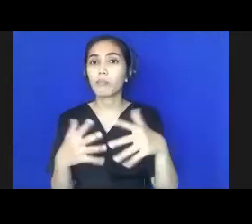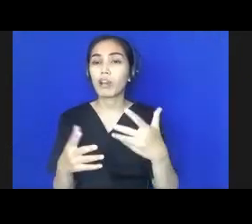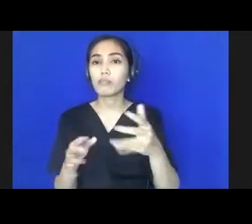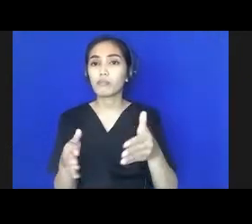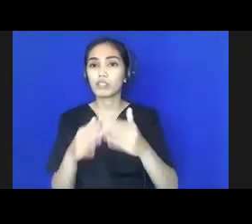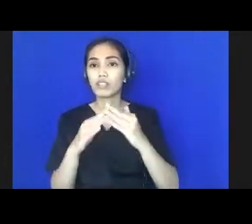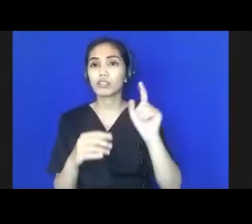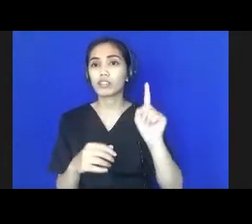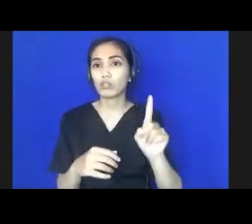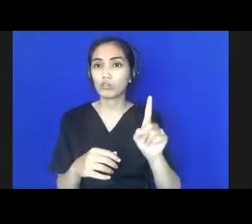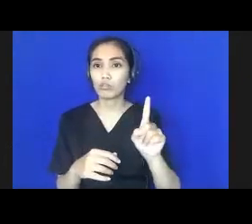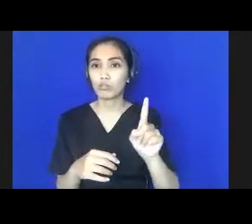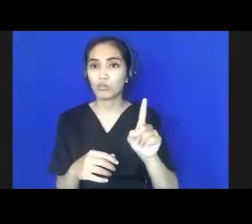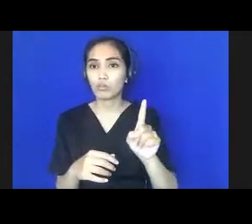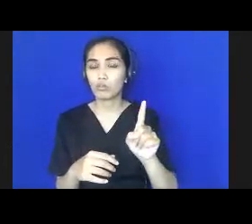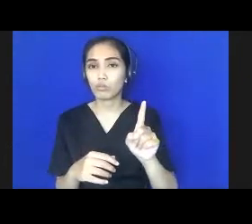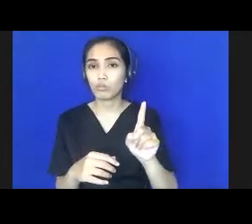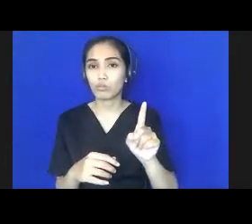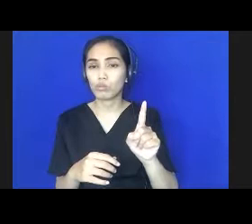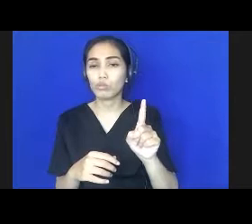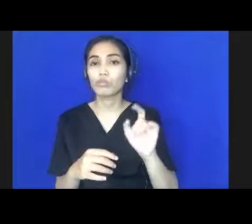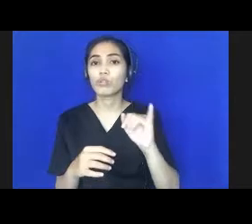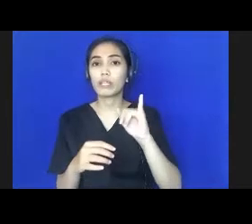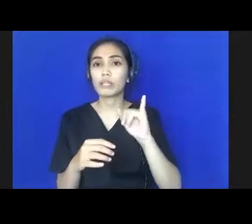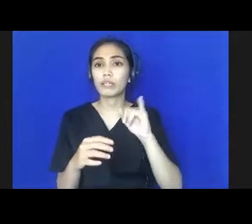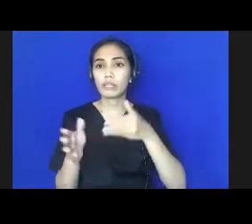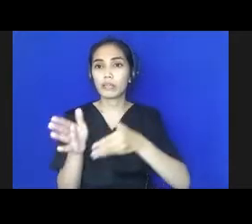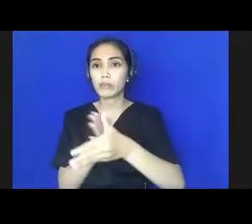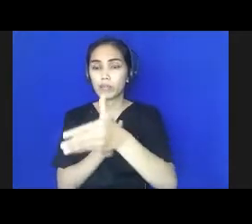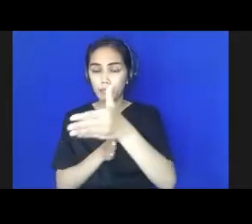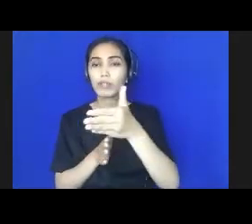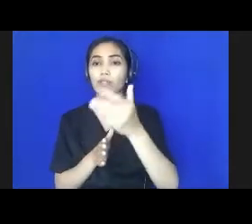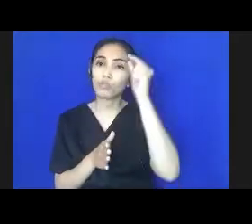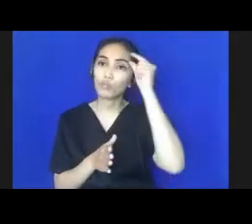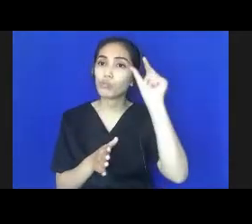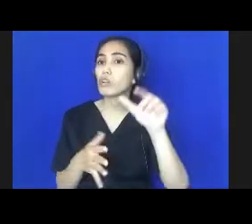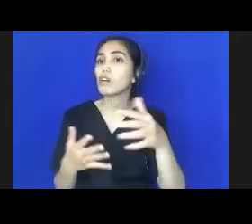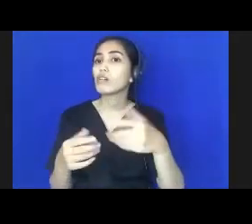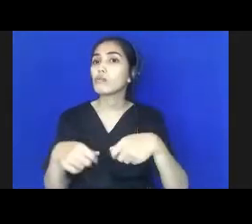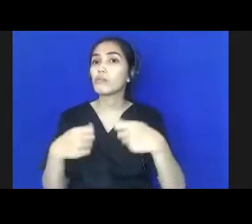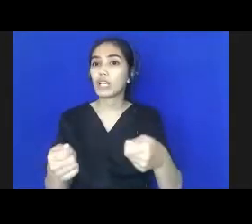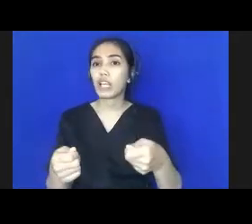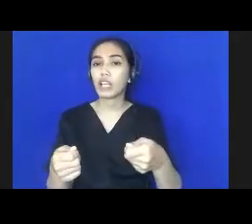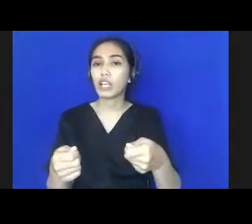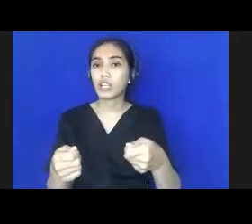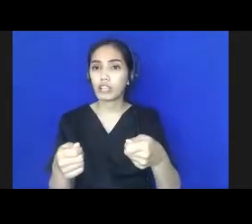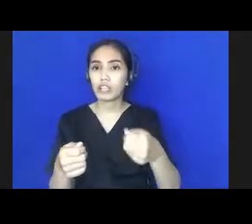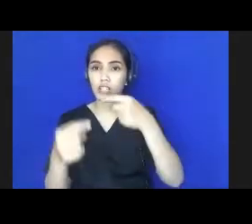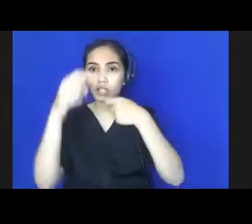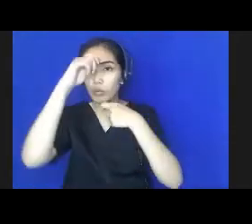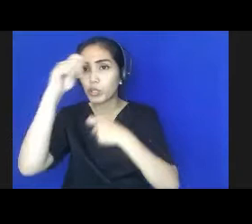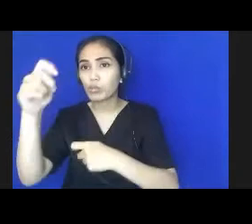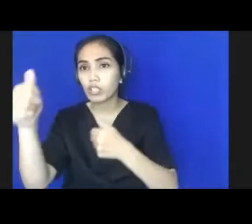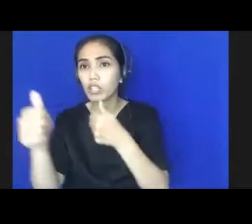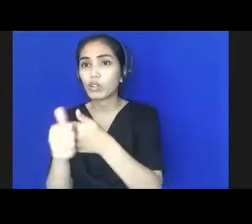provision of the tablets, supply of the tablets, and increasing consumption. So you can see in this slide, there's a quote from a